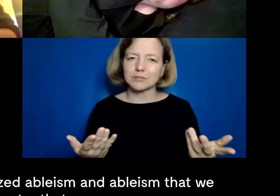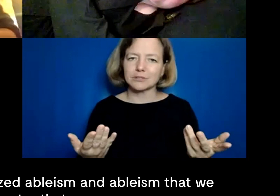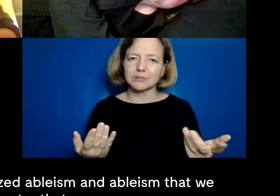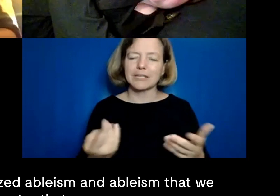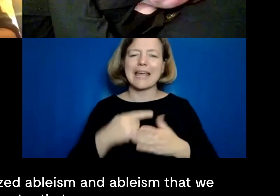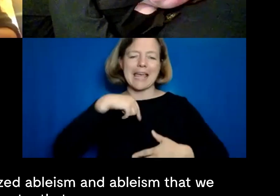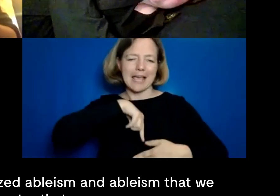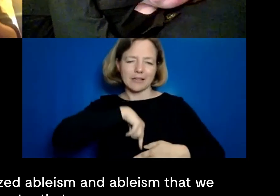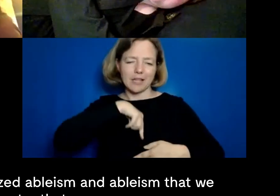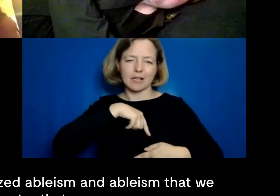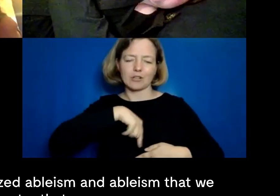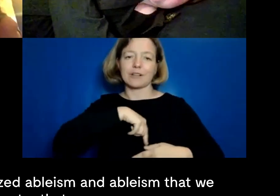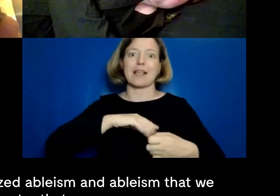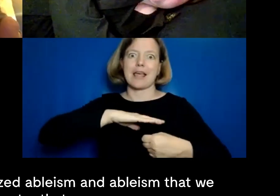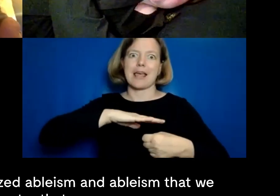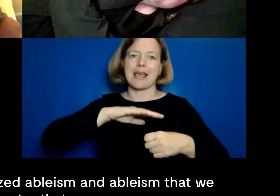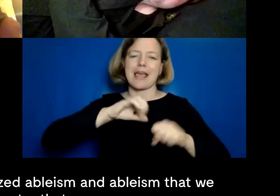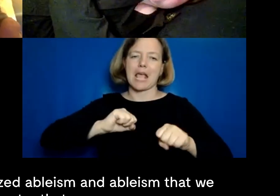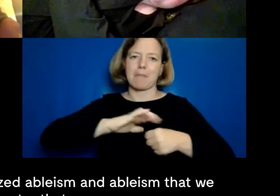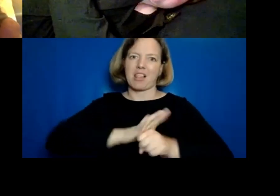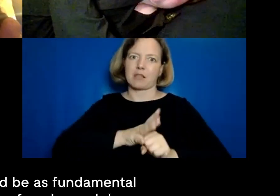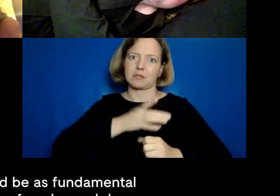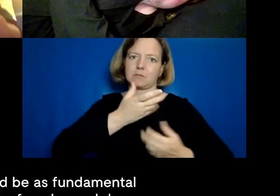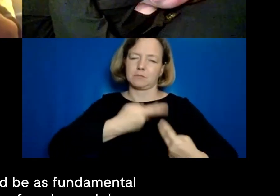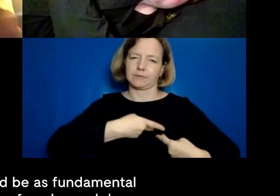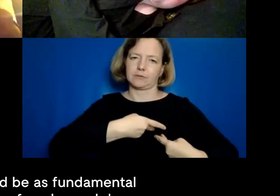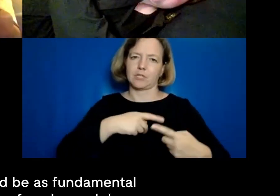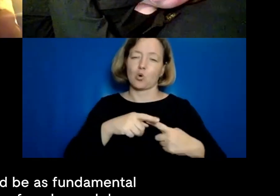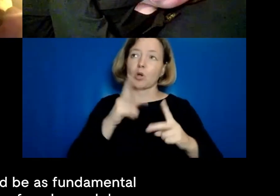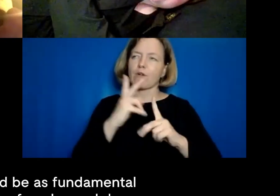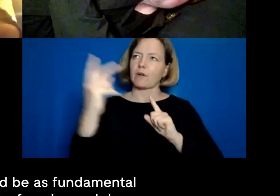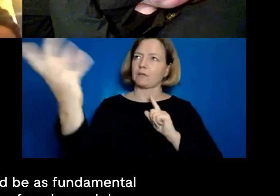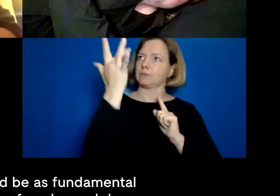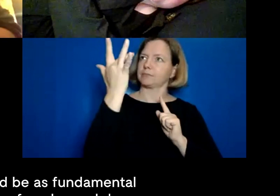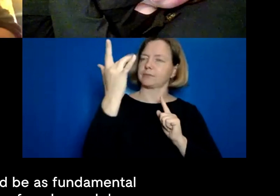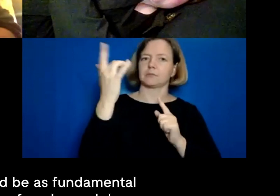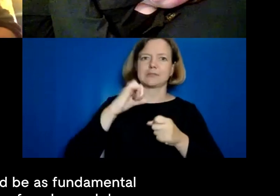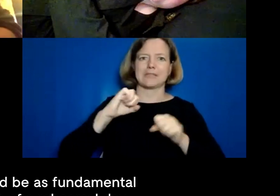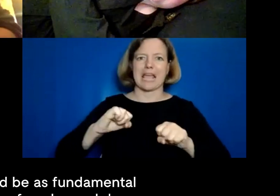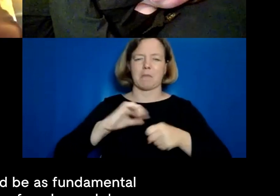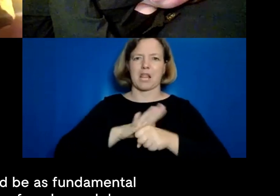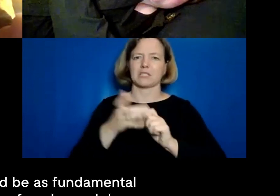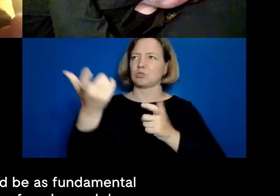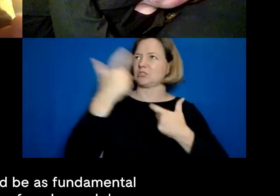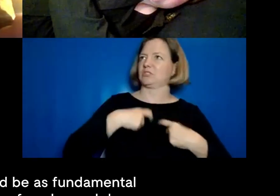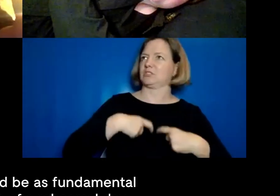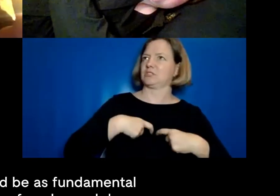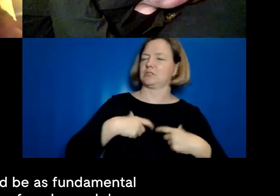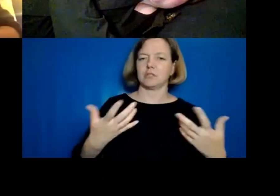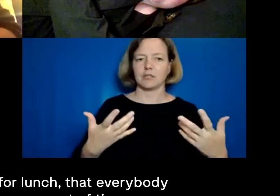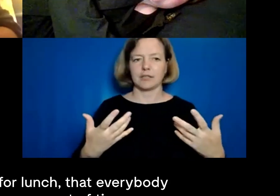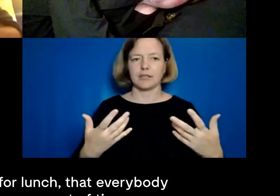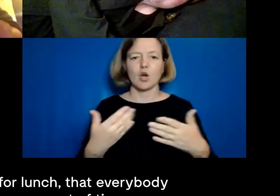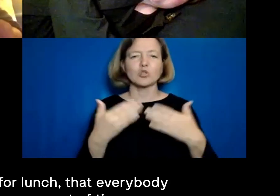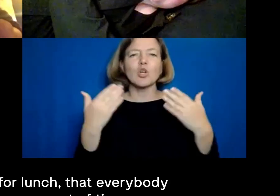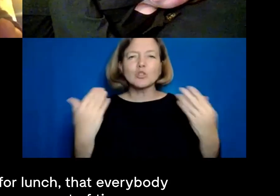ableism and ableism that we encounter, that and that could be as fundamental as the length of a rehearsal day,